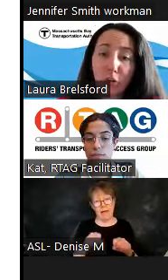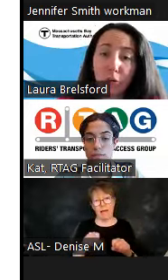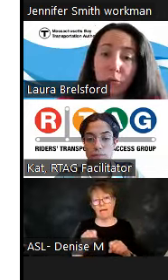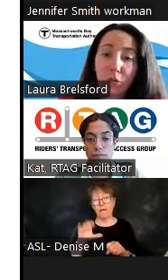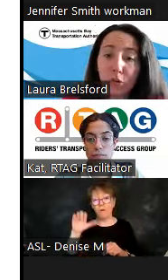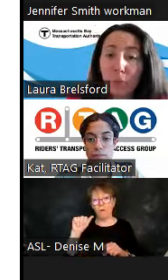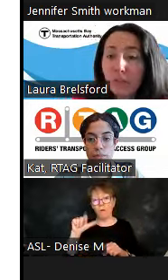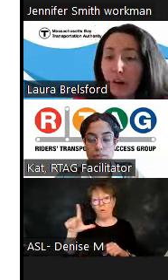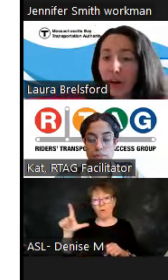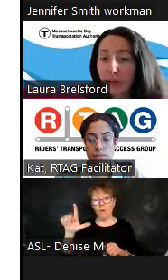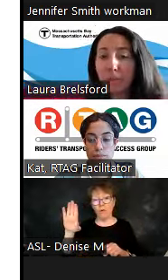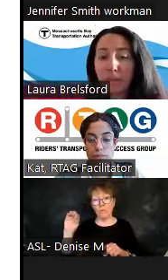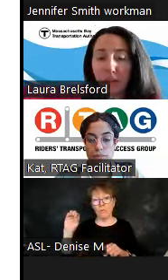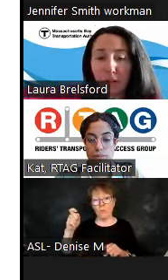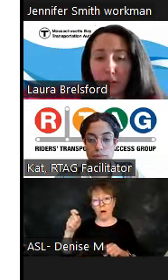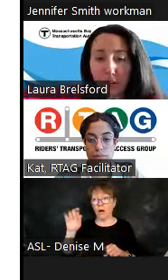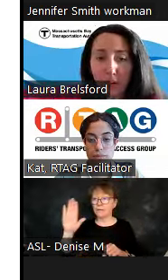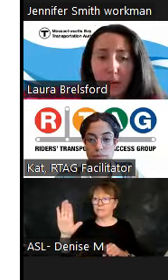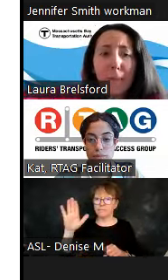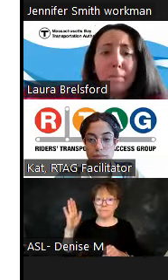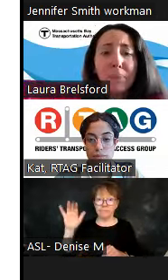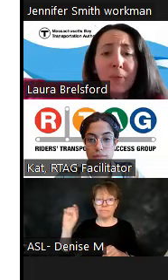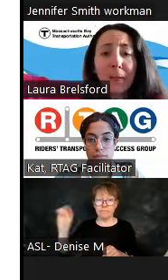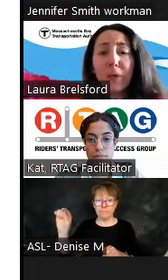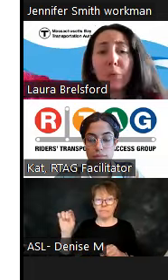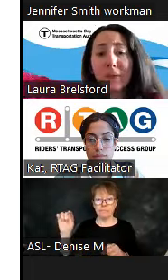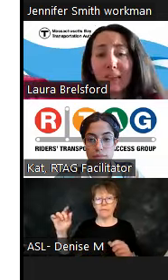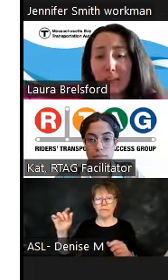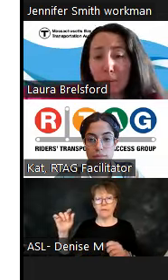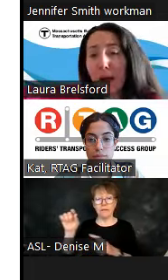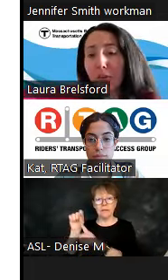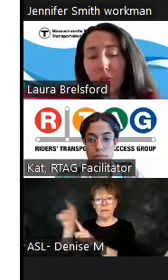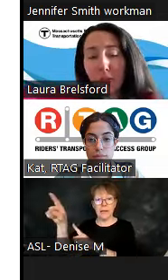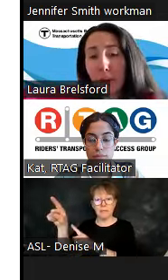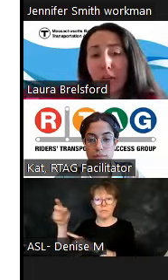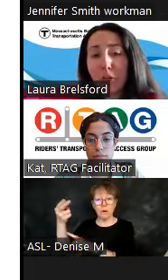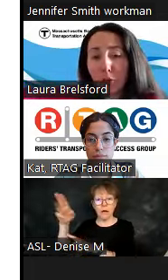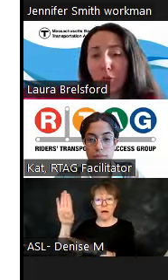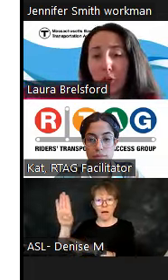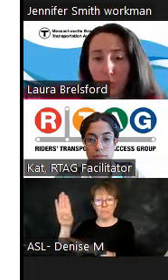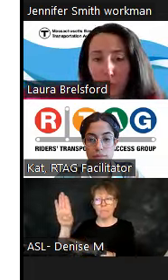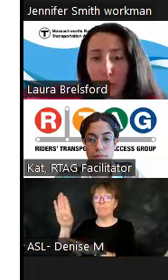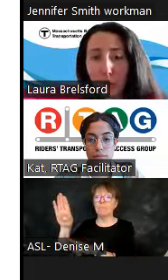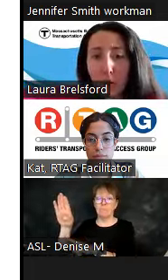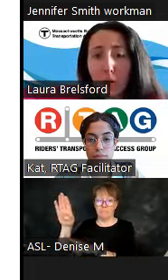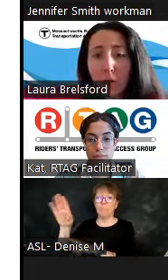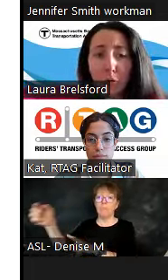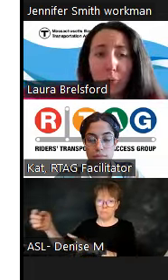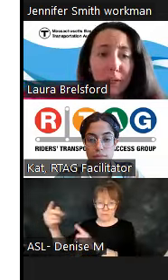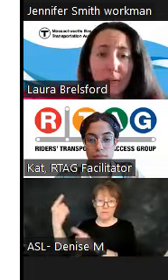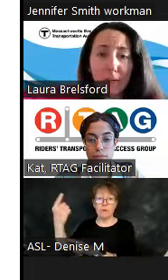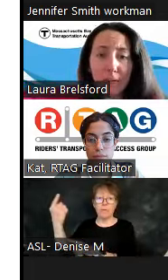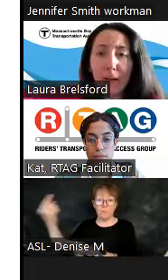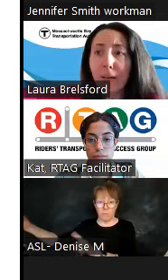connect you to one of our hub centers, and they will dispatch somebody to you